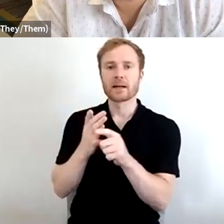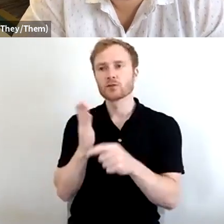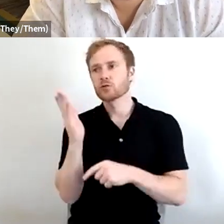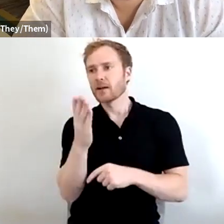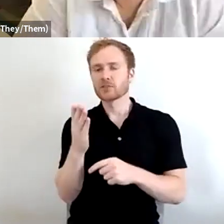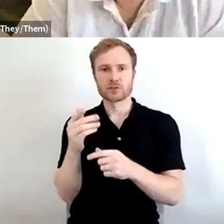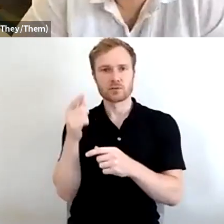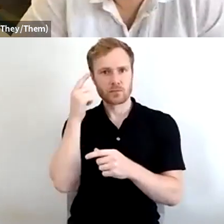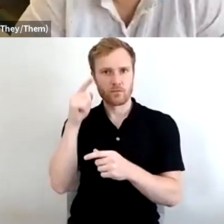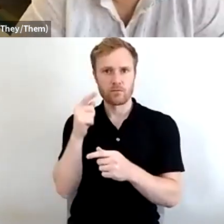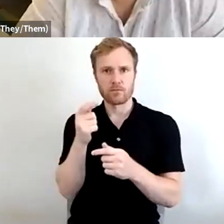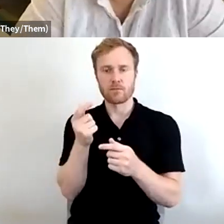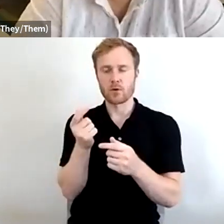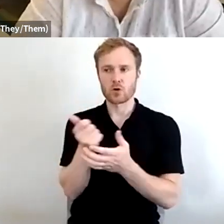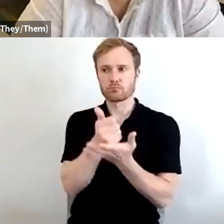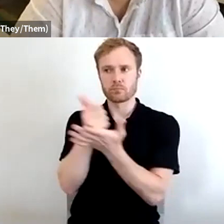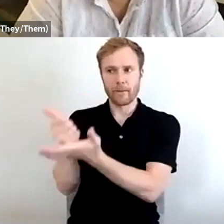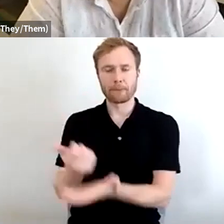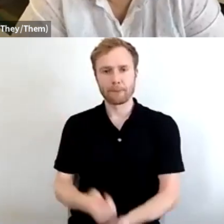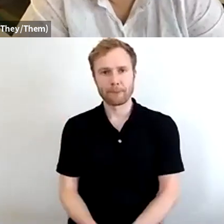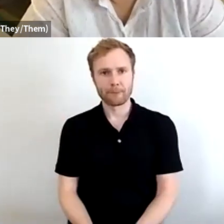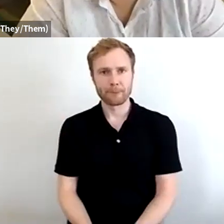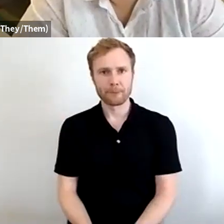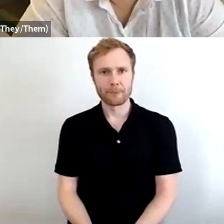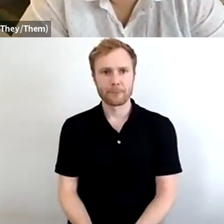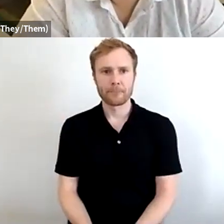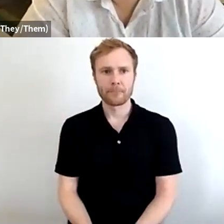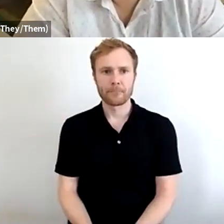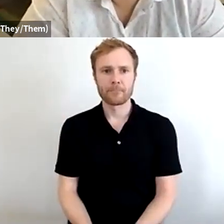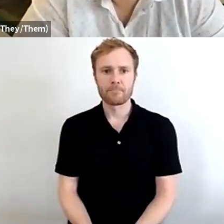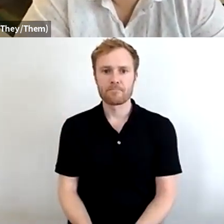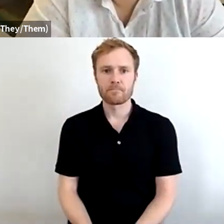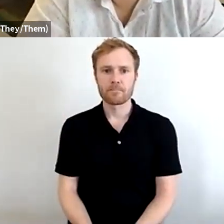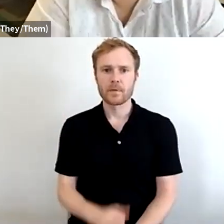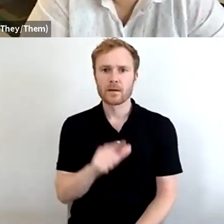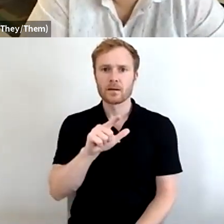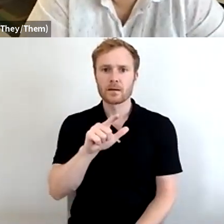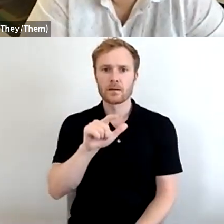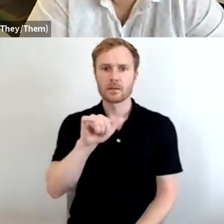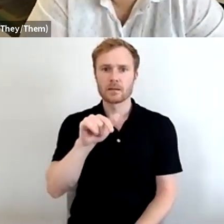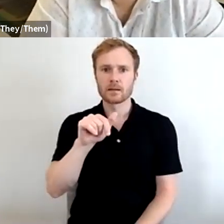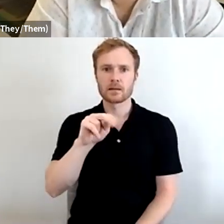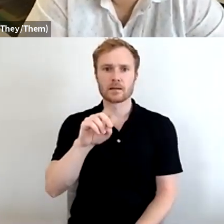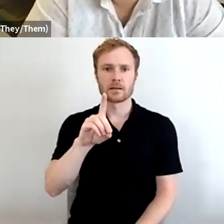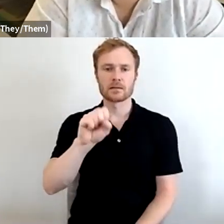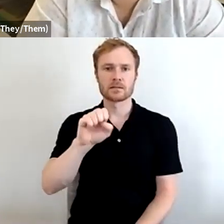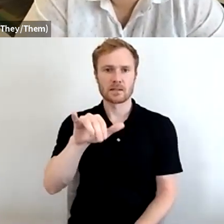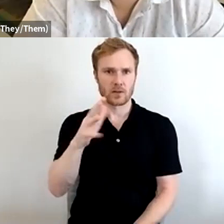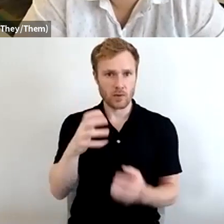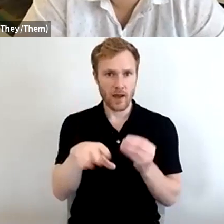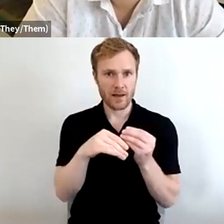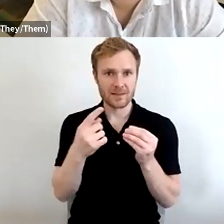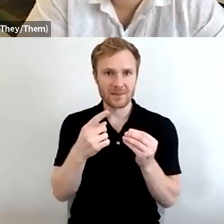Thank you. Any other panelists have, Lyndsey, were you gonna add something? We're just reaching towards your computer,